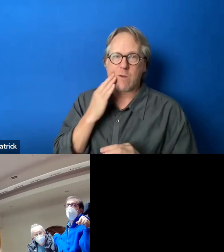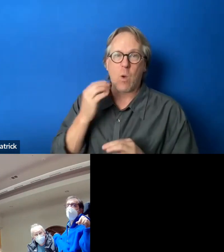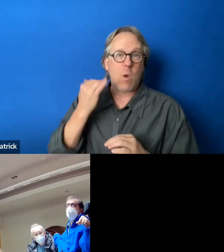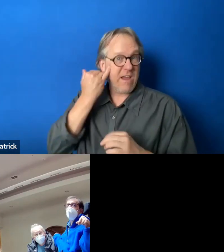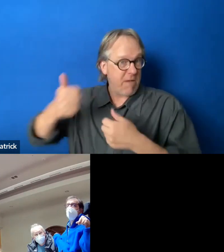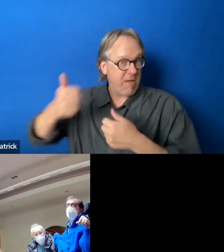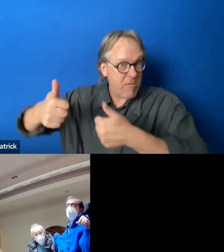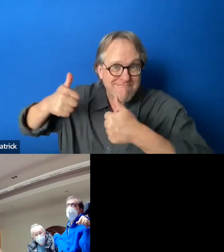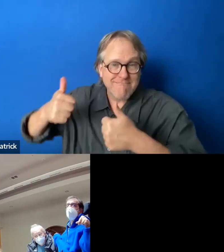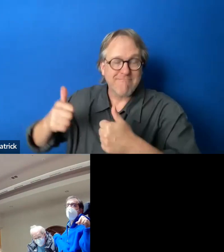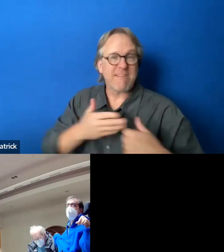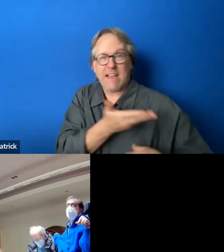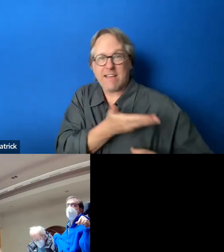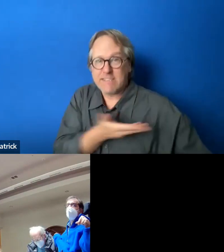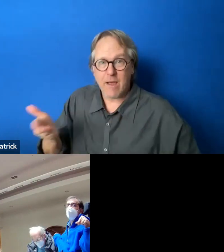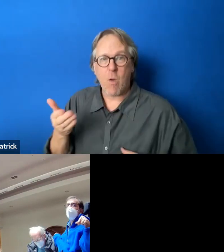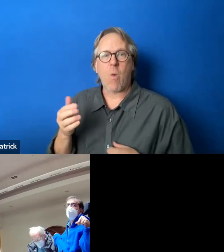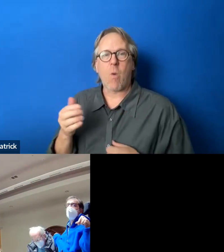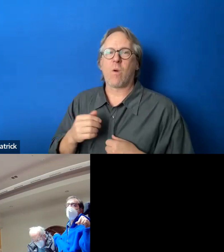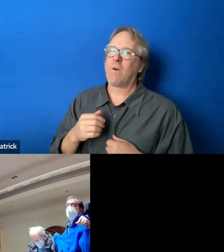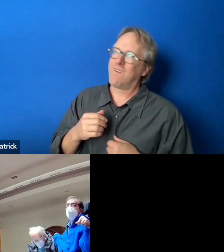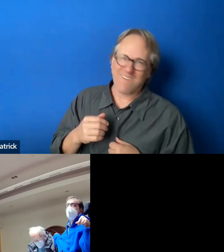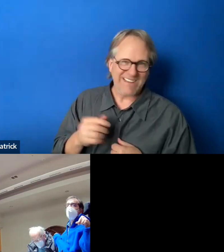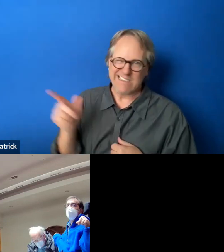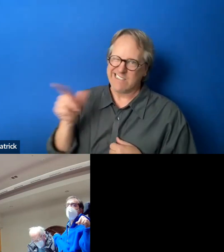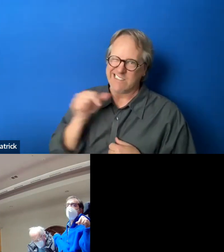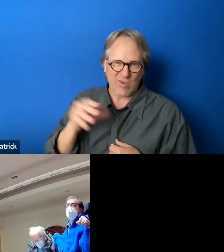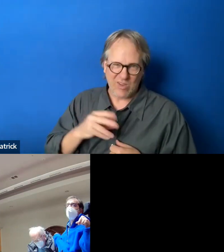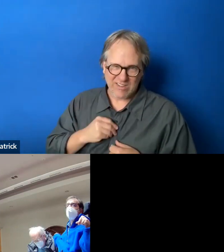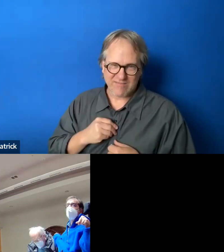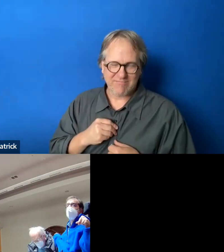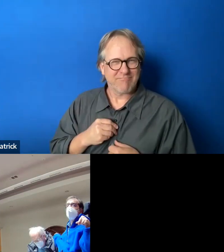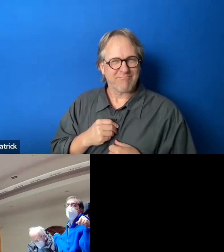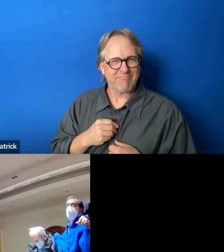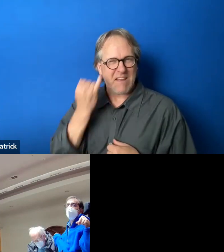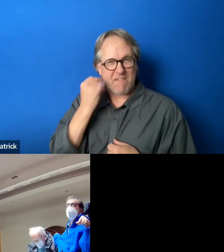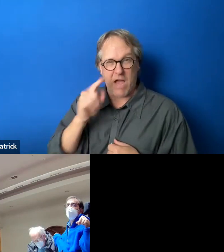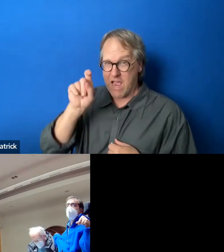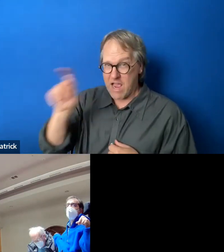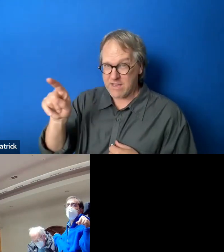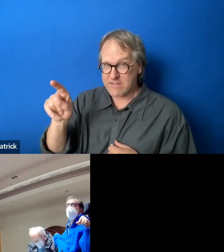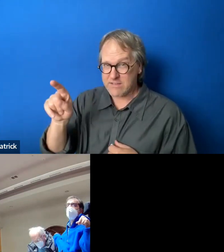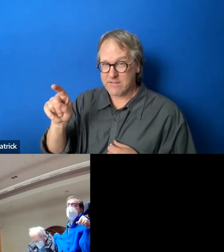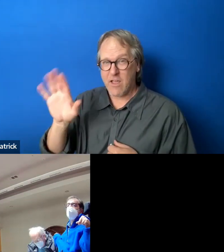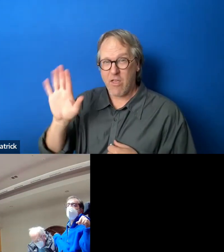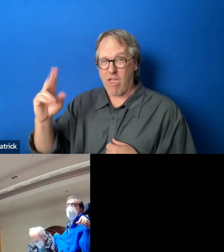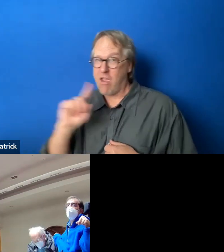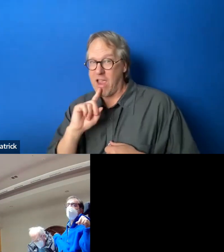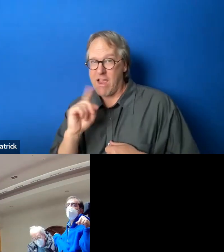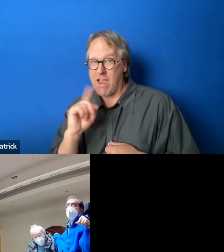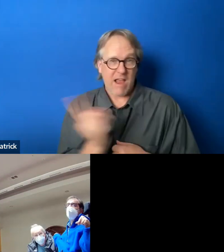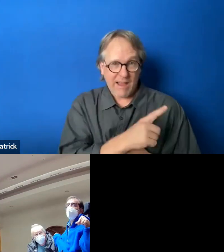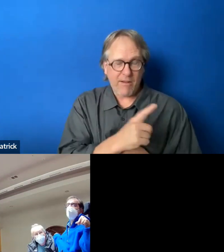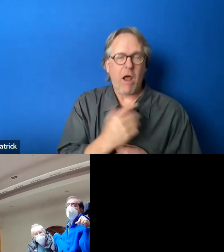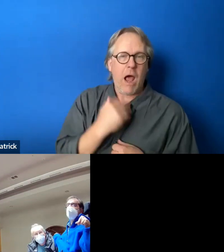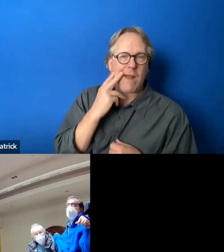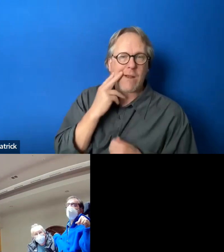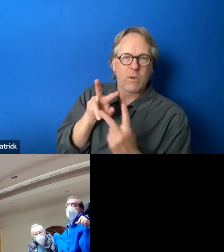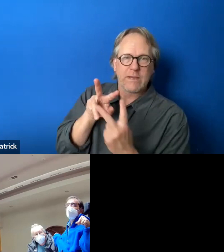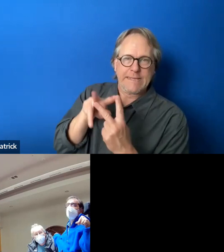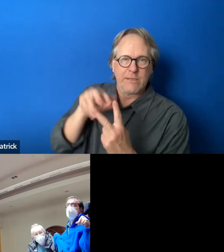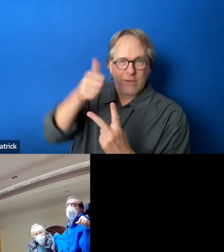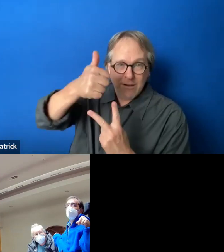are for a kind of broad acceptance of me, but of other folks as well.